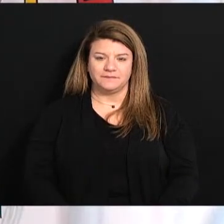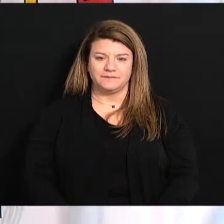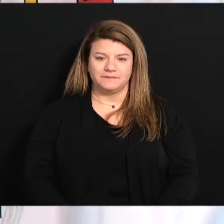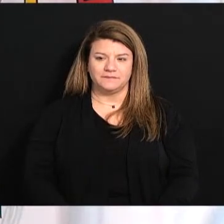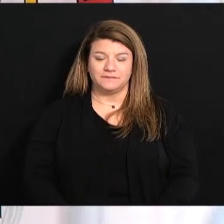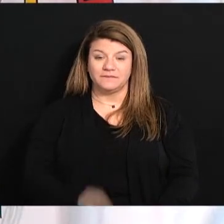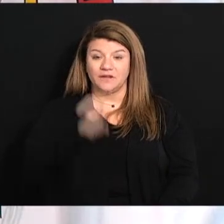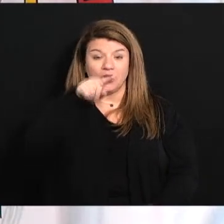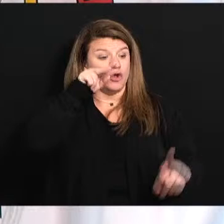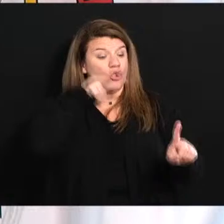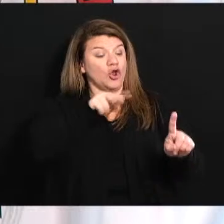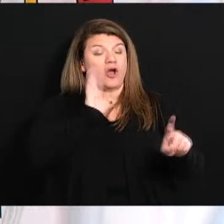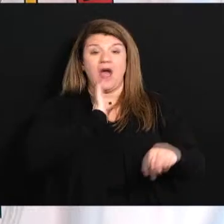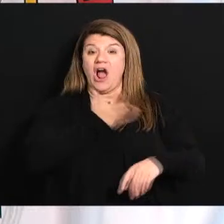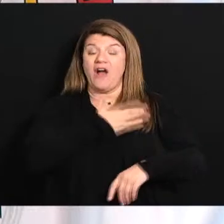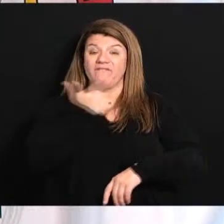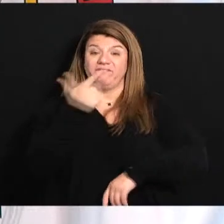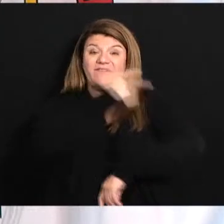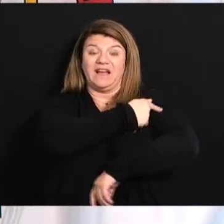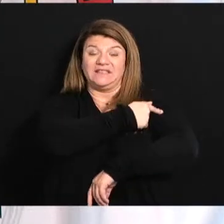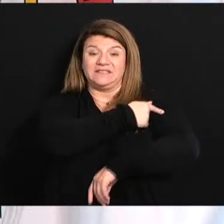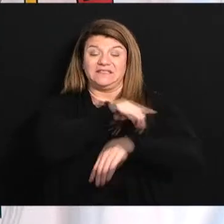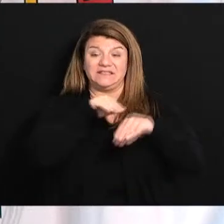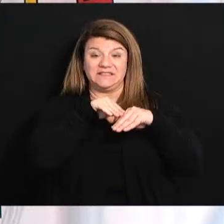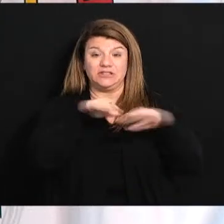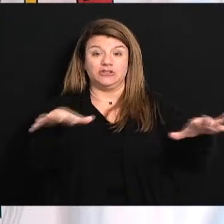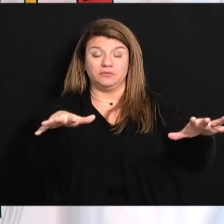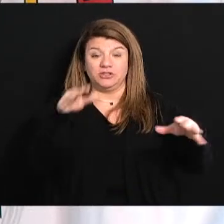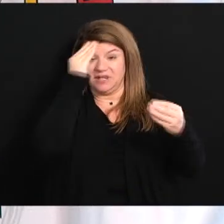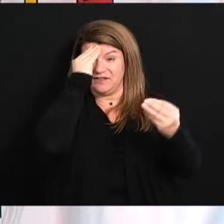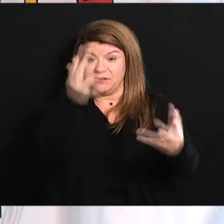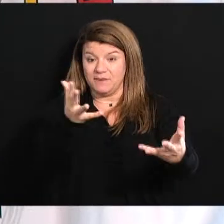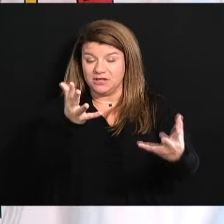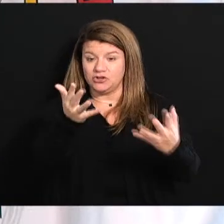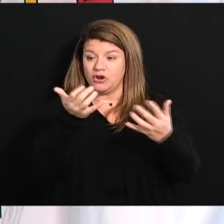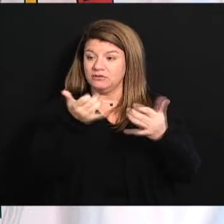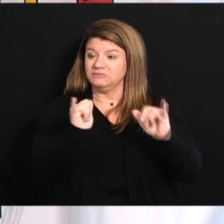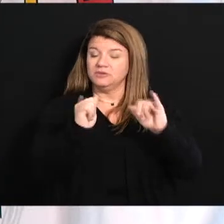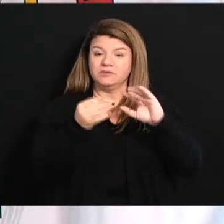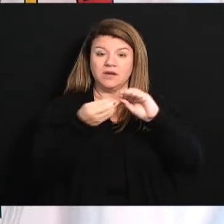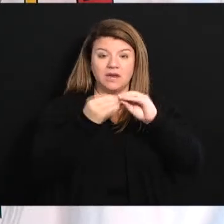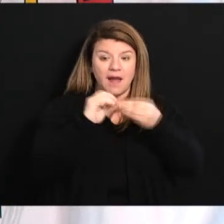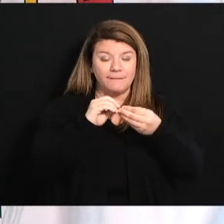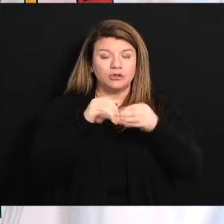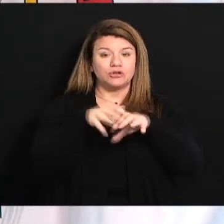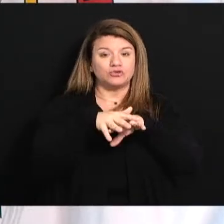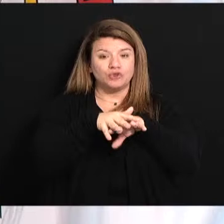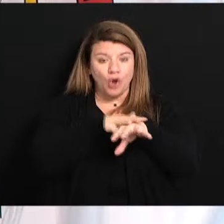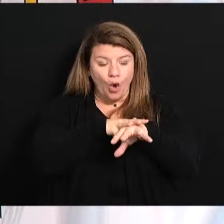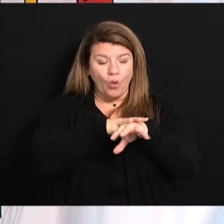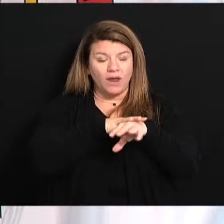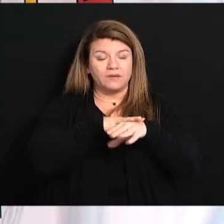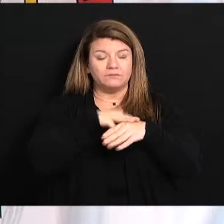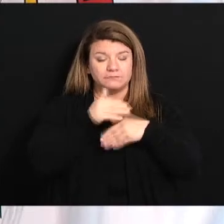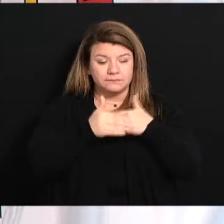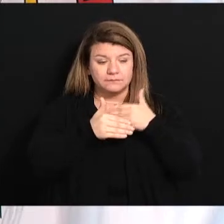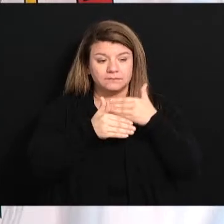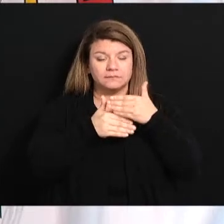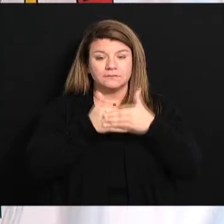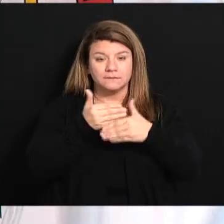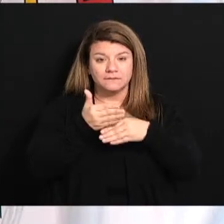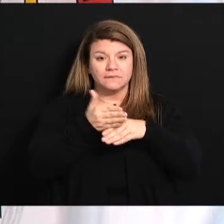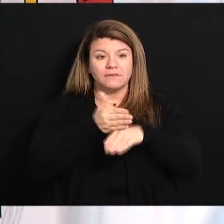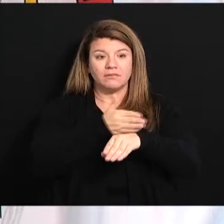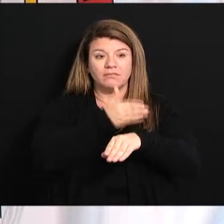from the standpoint of our vaccine distribution update, our numbers are still slowly getting better. We're now